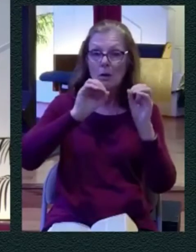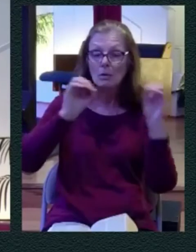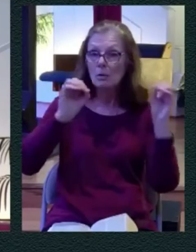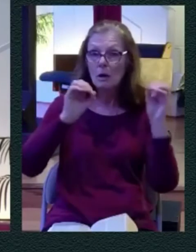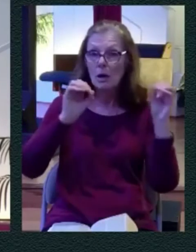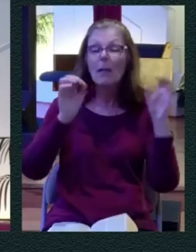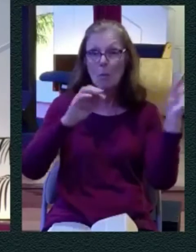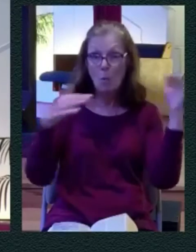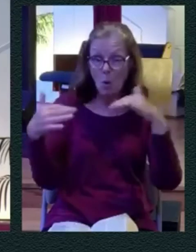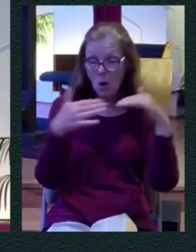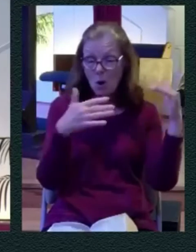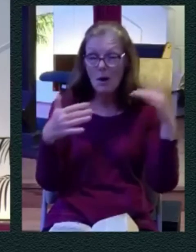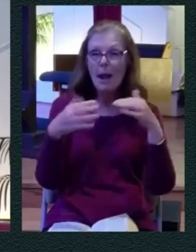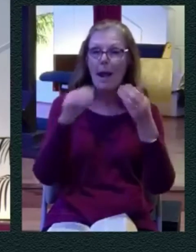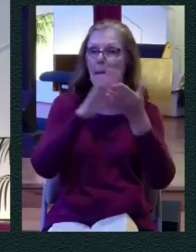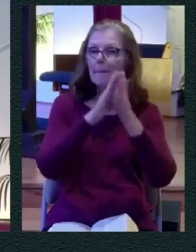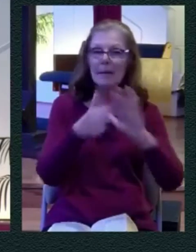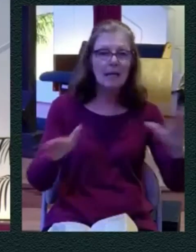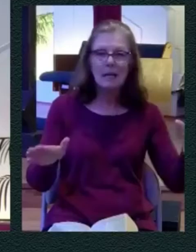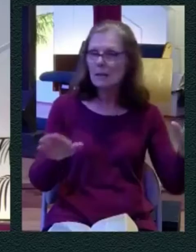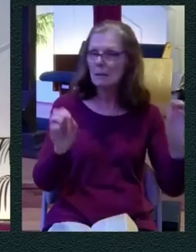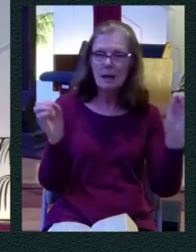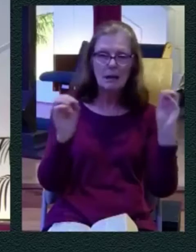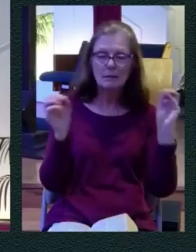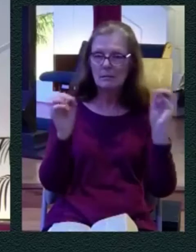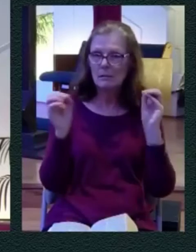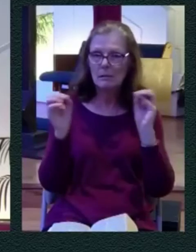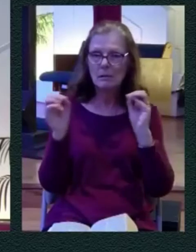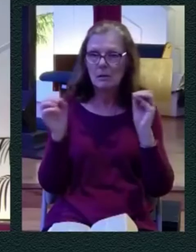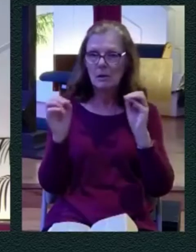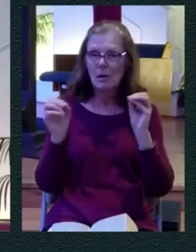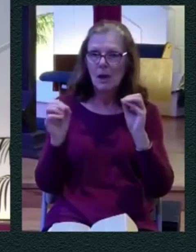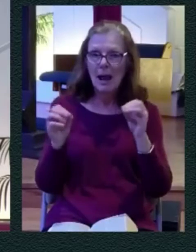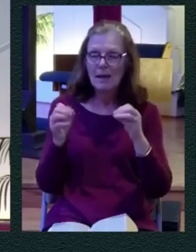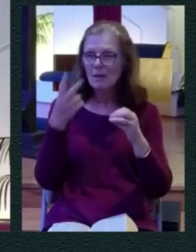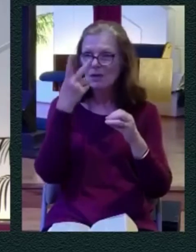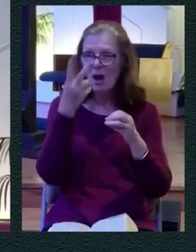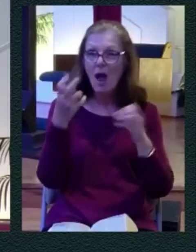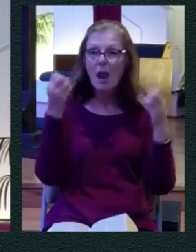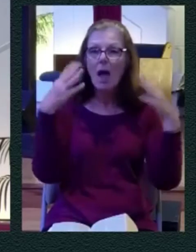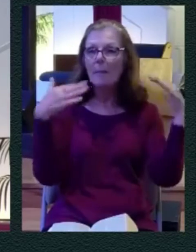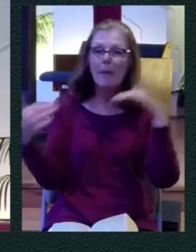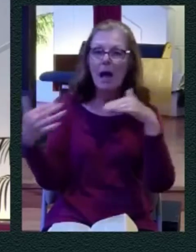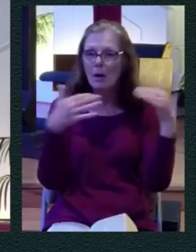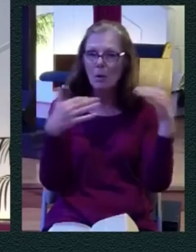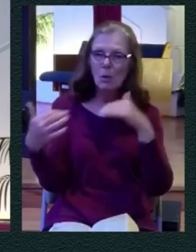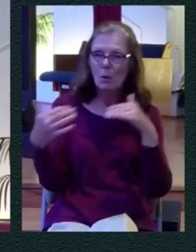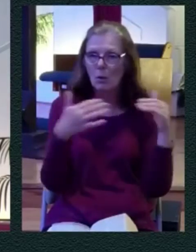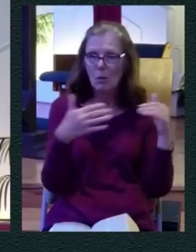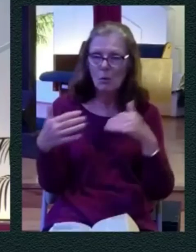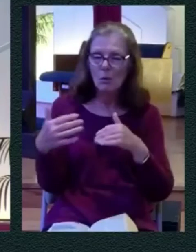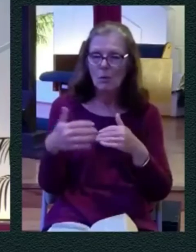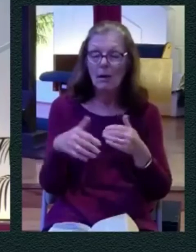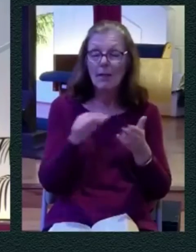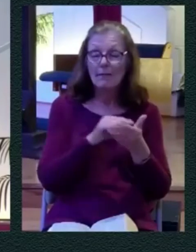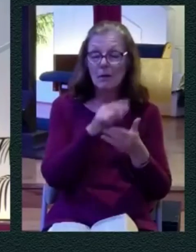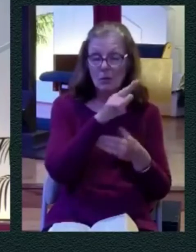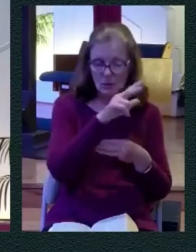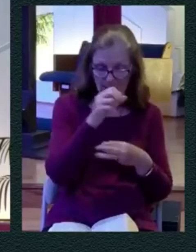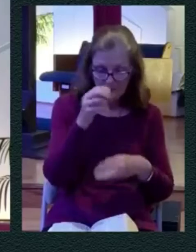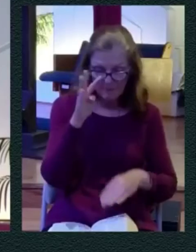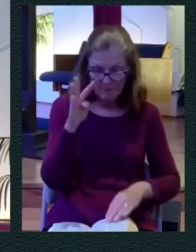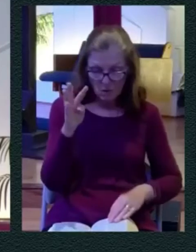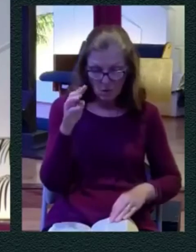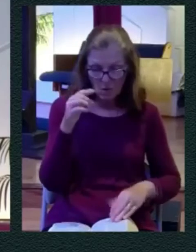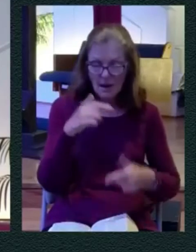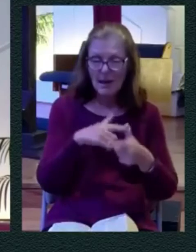and the symbol that was given there was that of the sword. That's in verses 3 and 4. But then moving on